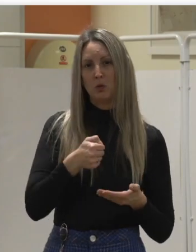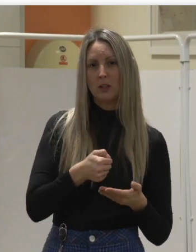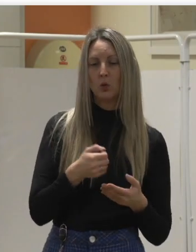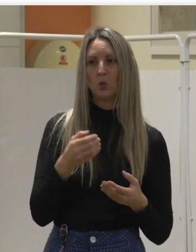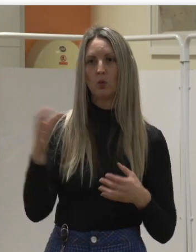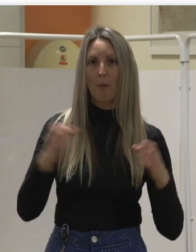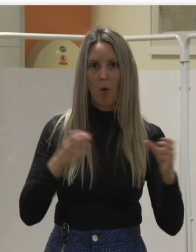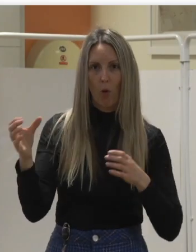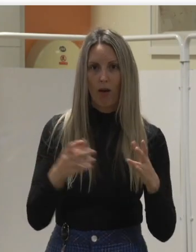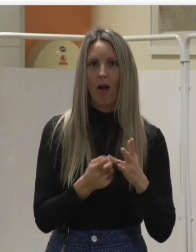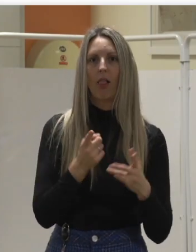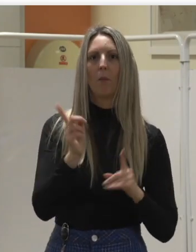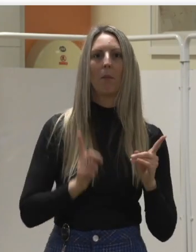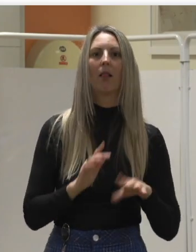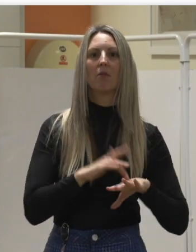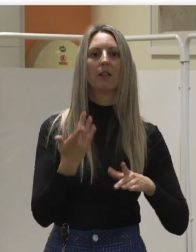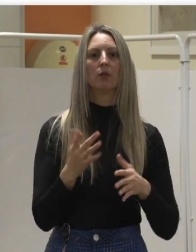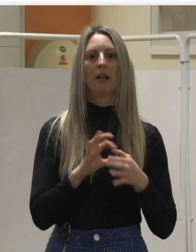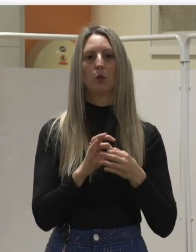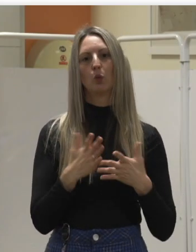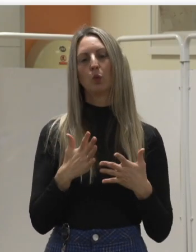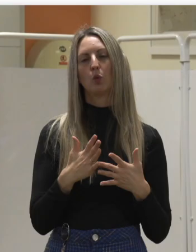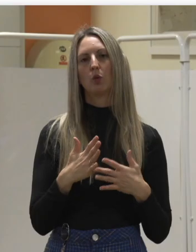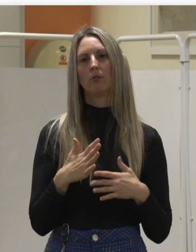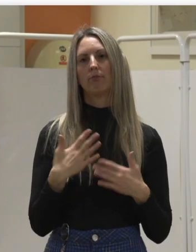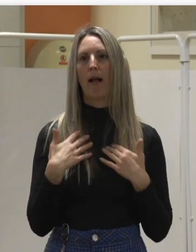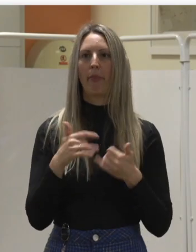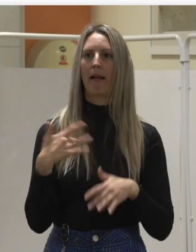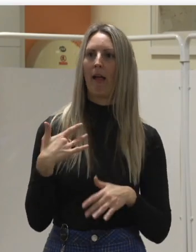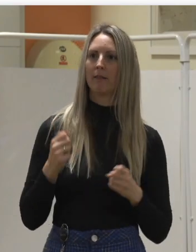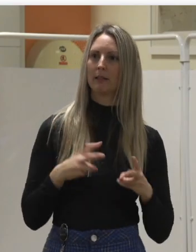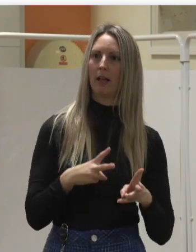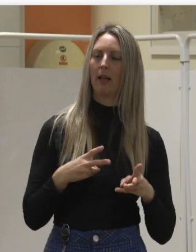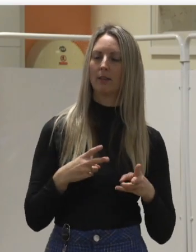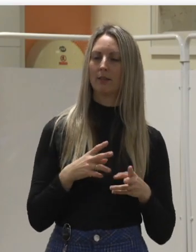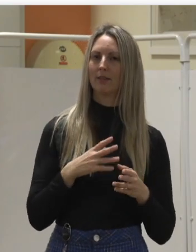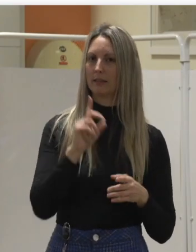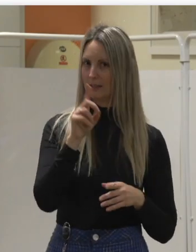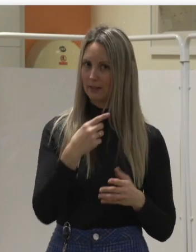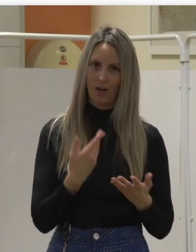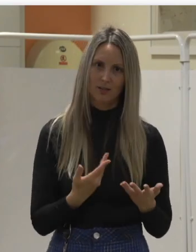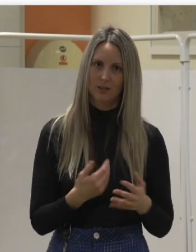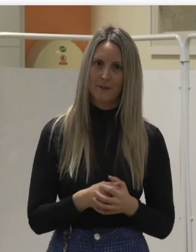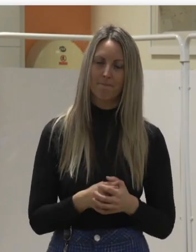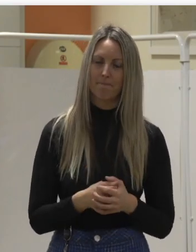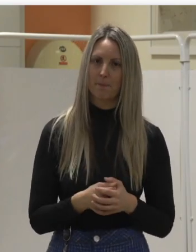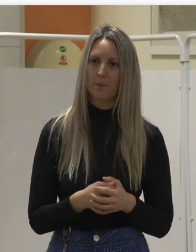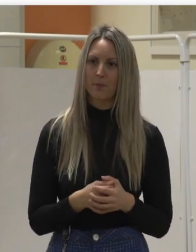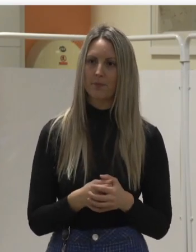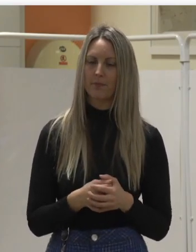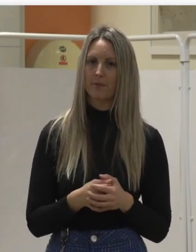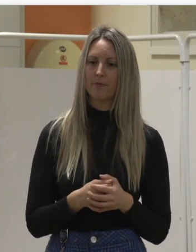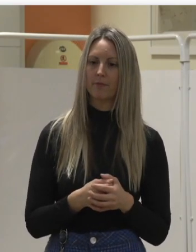of that. We actually, in Derby unit, did a pilot project.